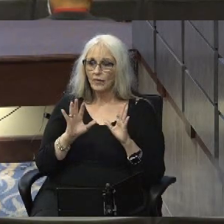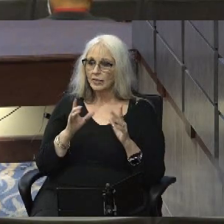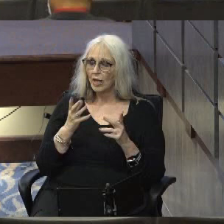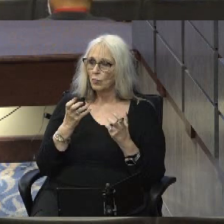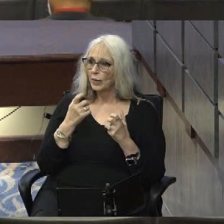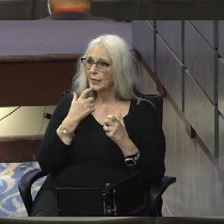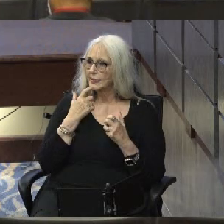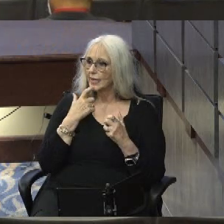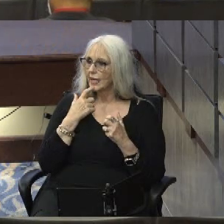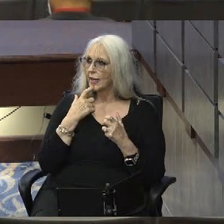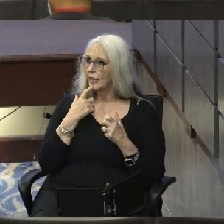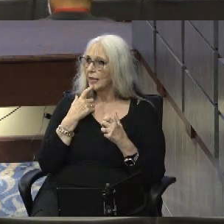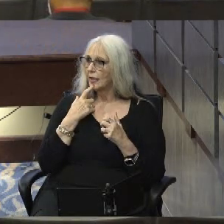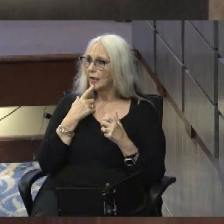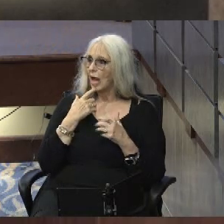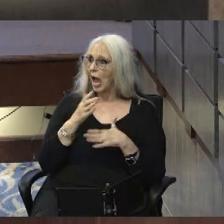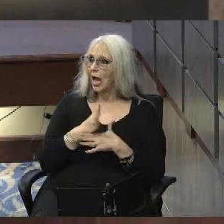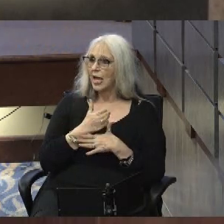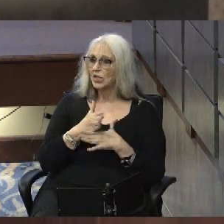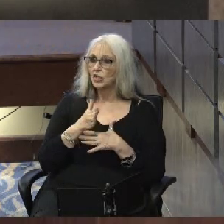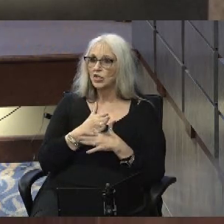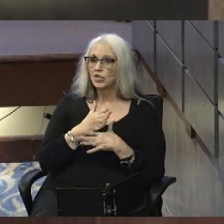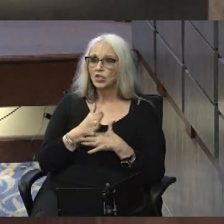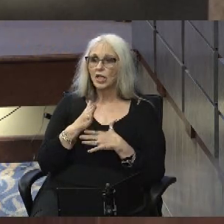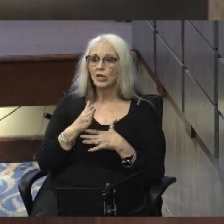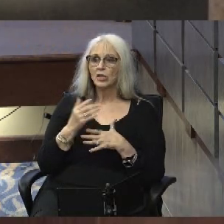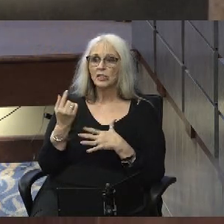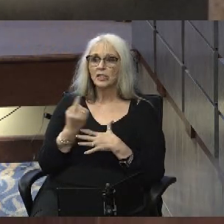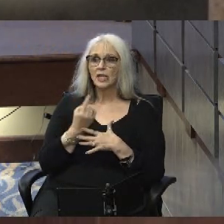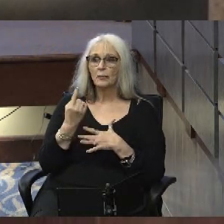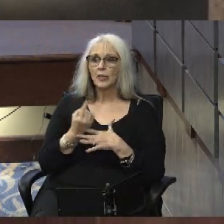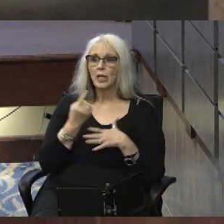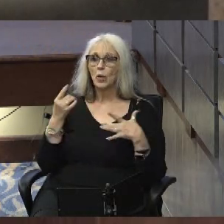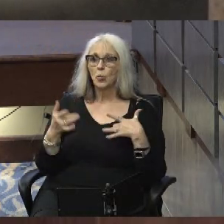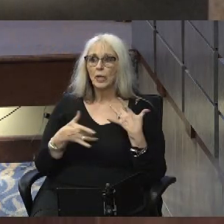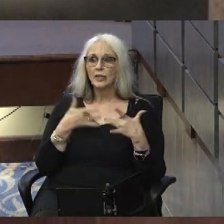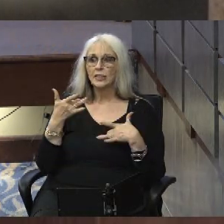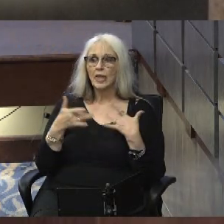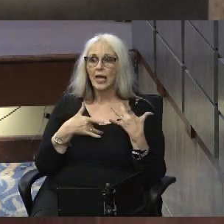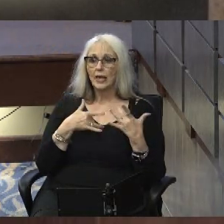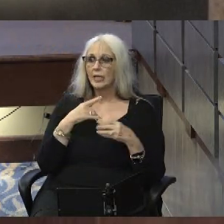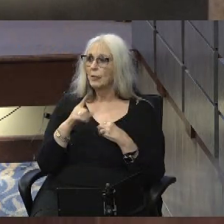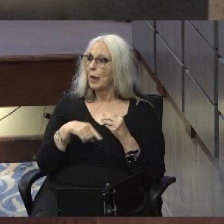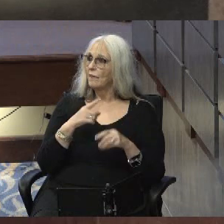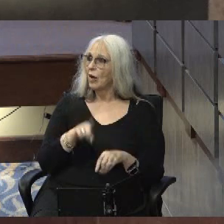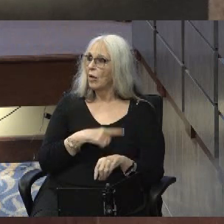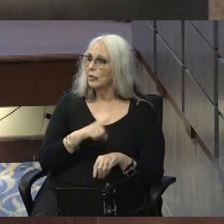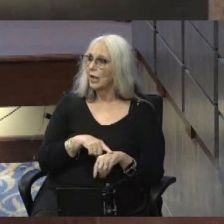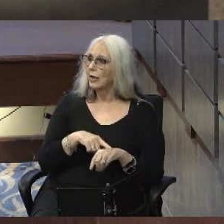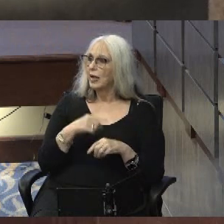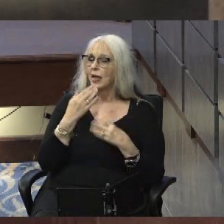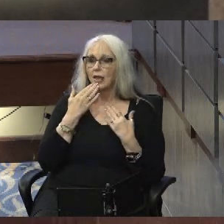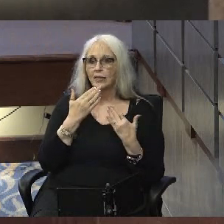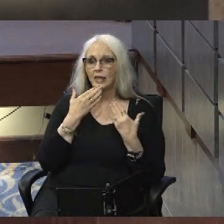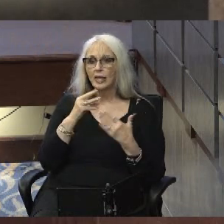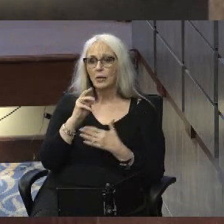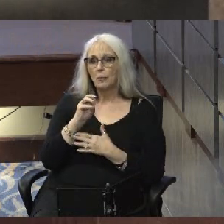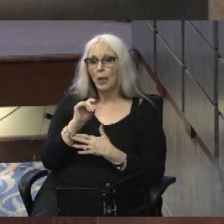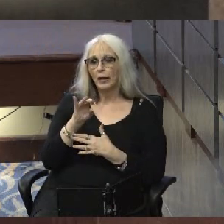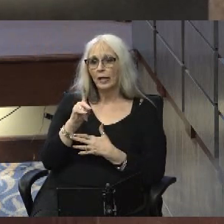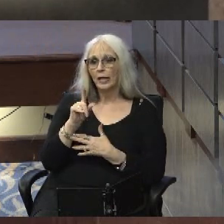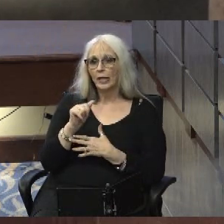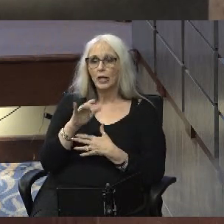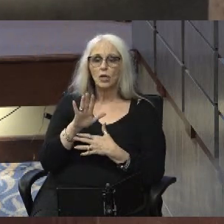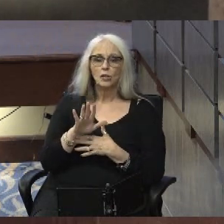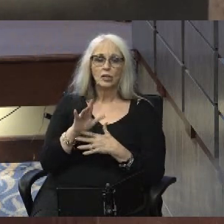that, I share what's been said. This has been something we've been excited about exploring a long time. Thank you, Monica, for getting us to this point. Your